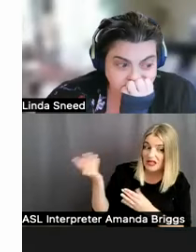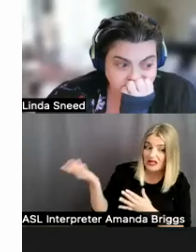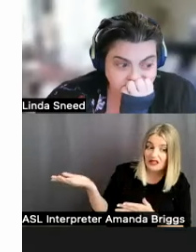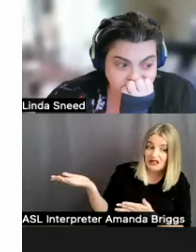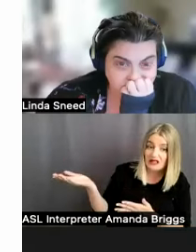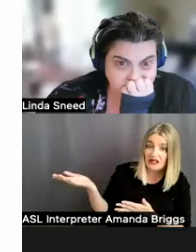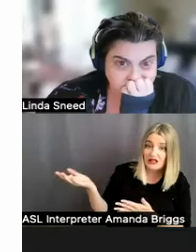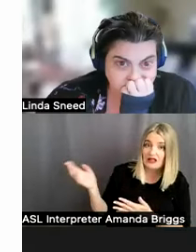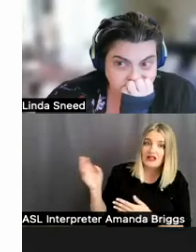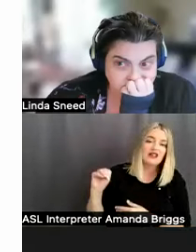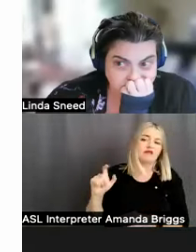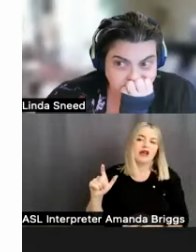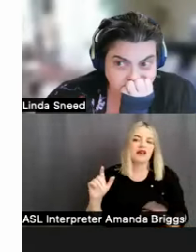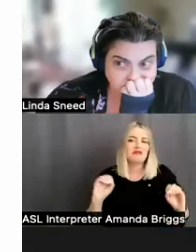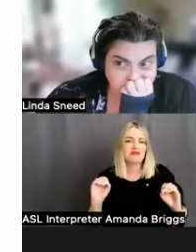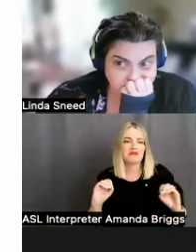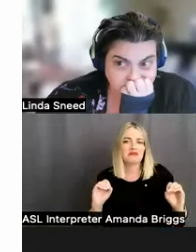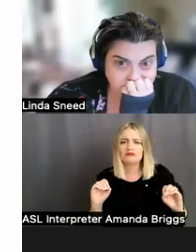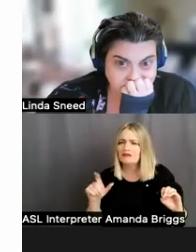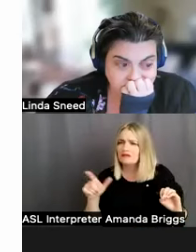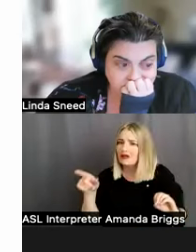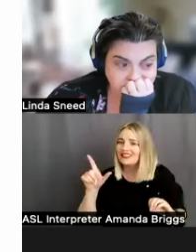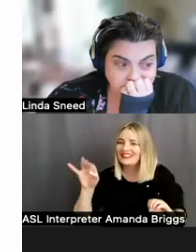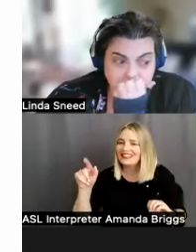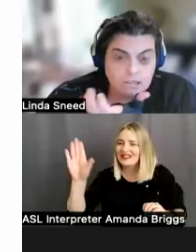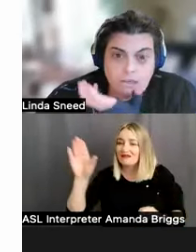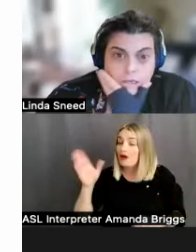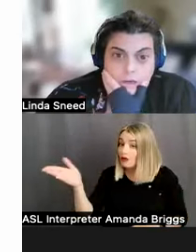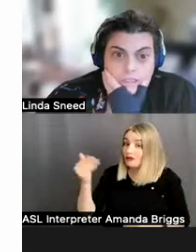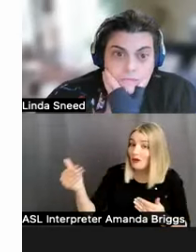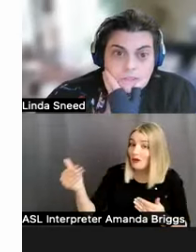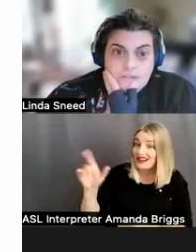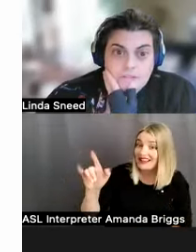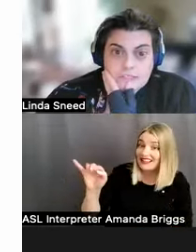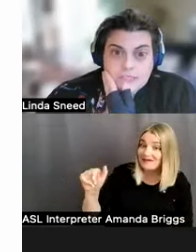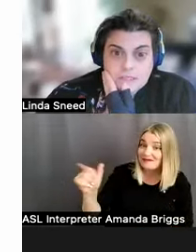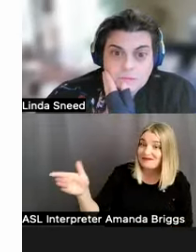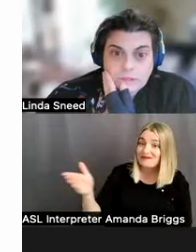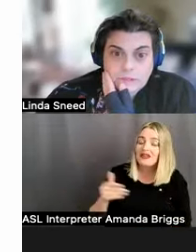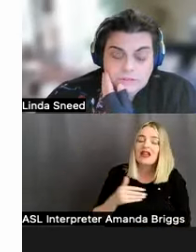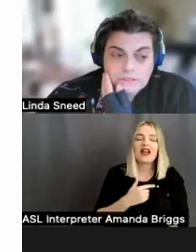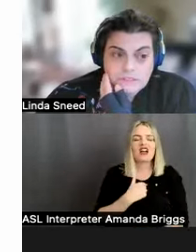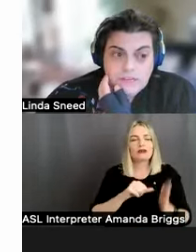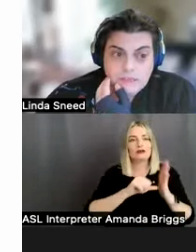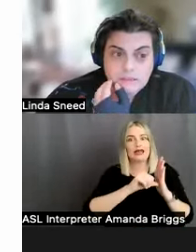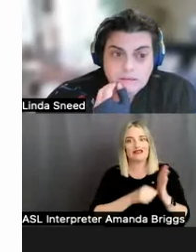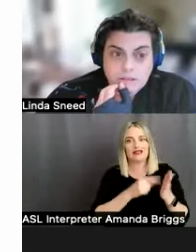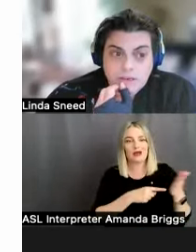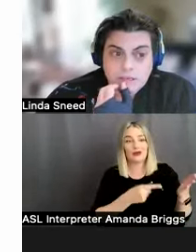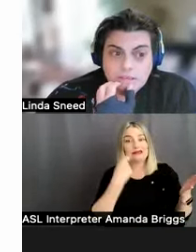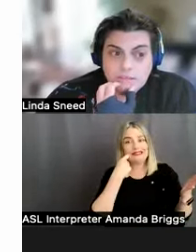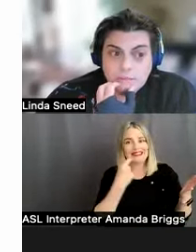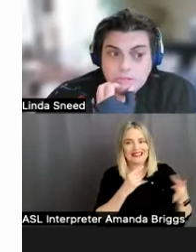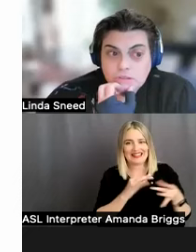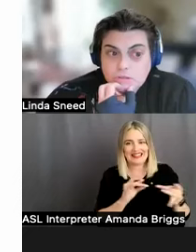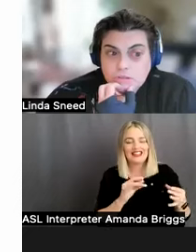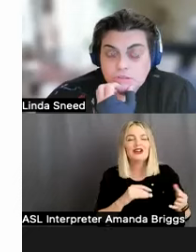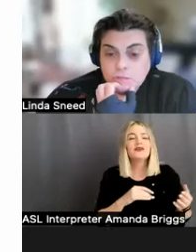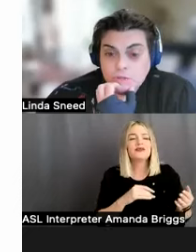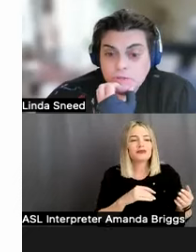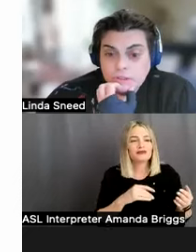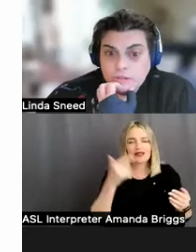I can't think of anything. Linda's got a hand up. What, Linda? I just want to emphasize what you just said, that it's up to